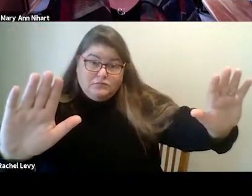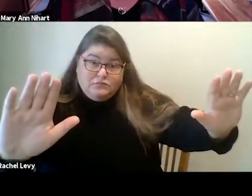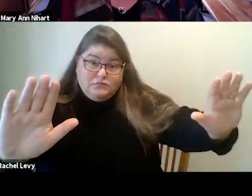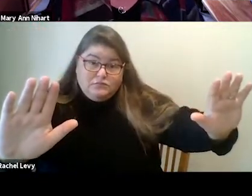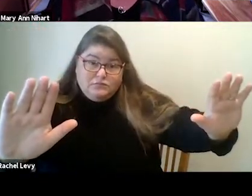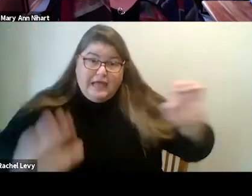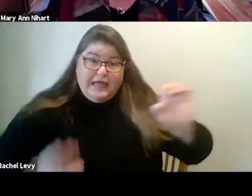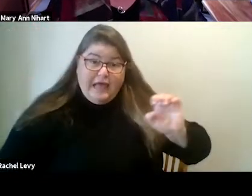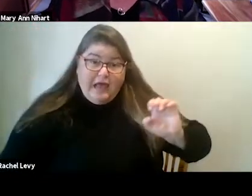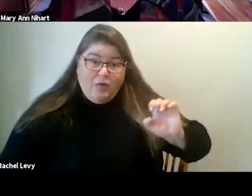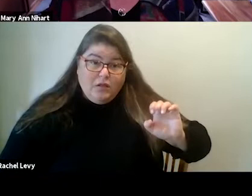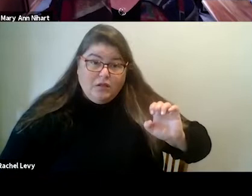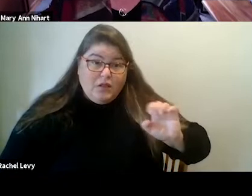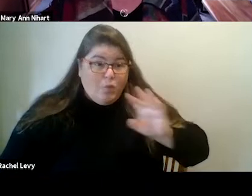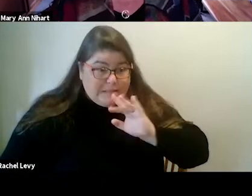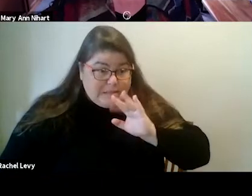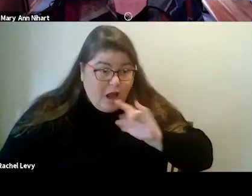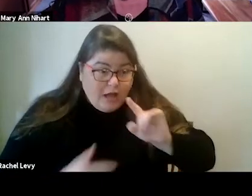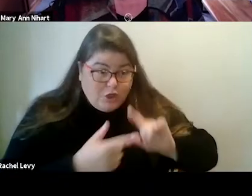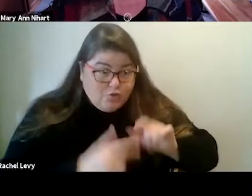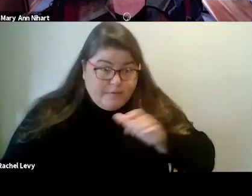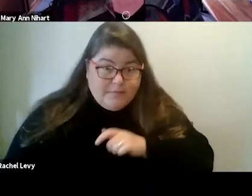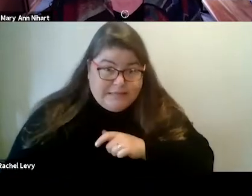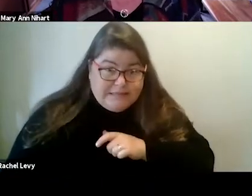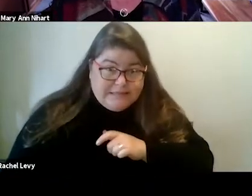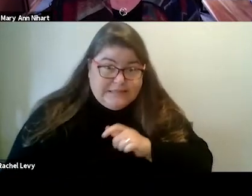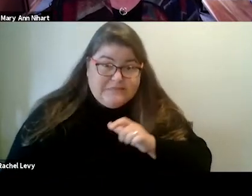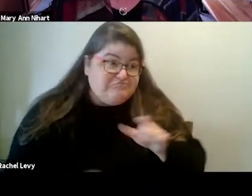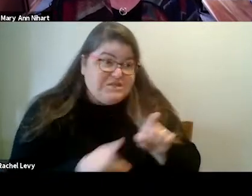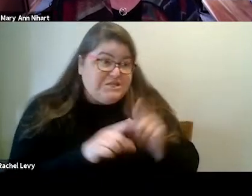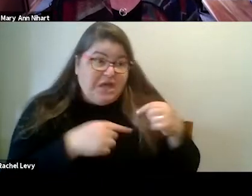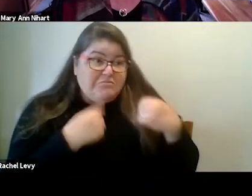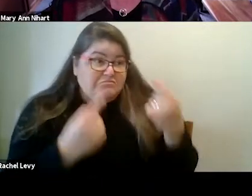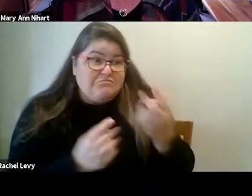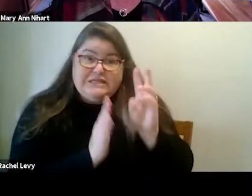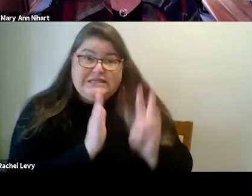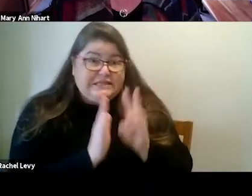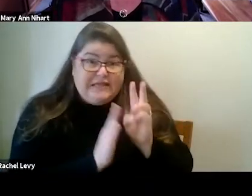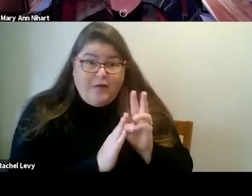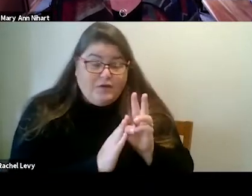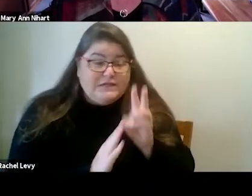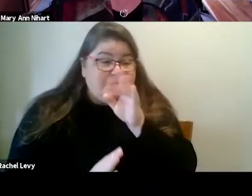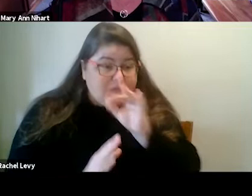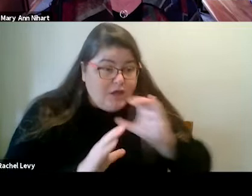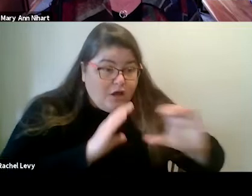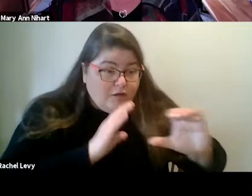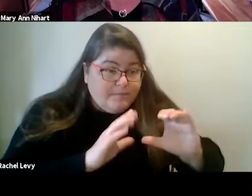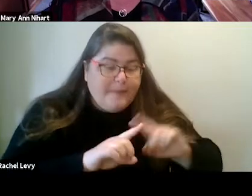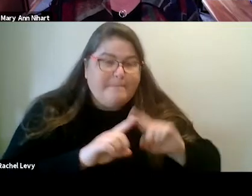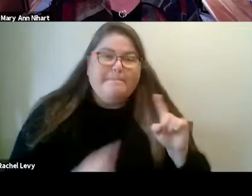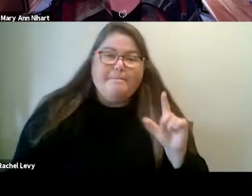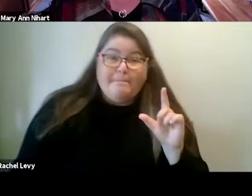Errol was talking to the police as he had been for the past 6 hours. But 20